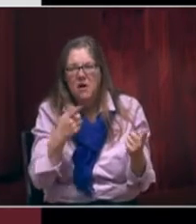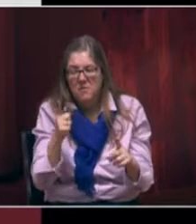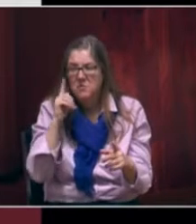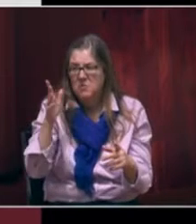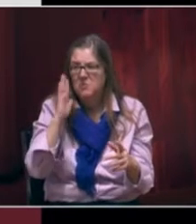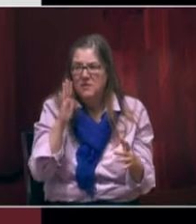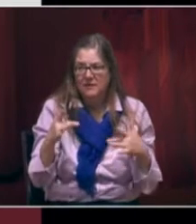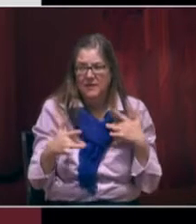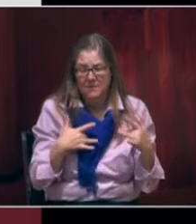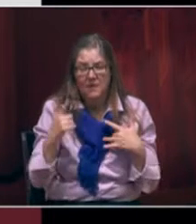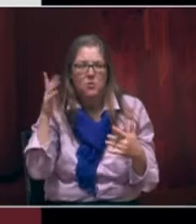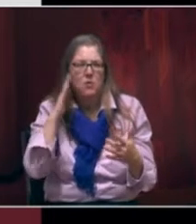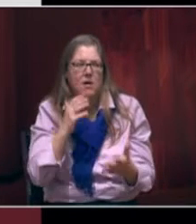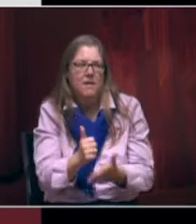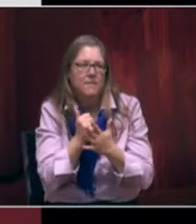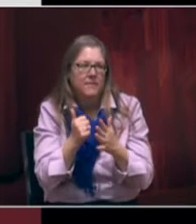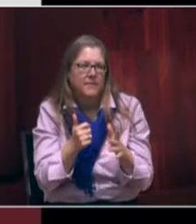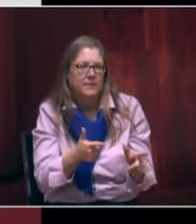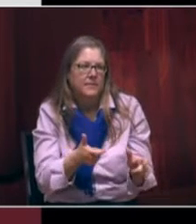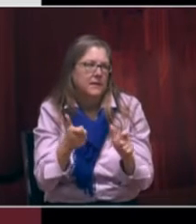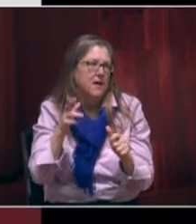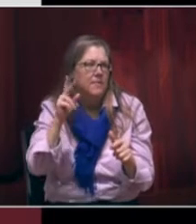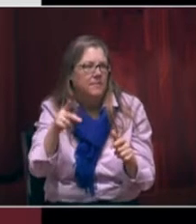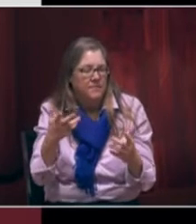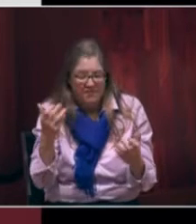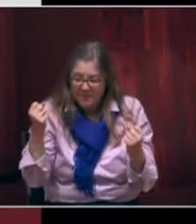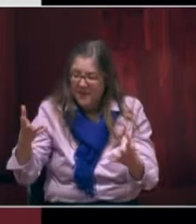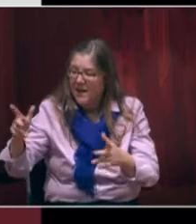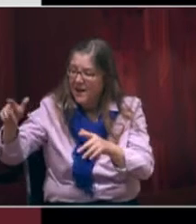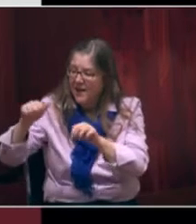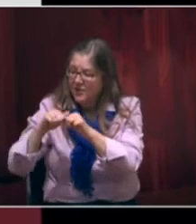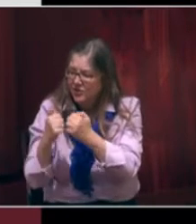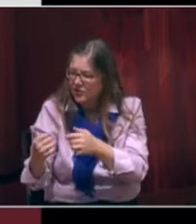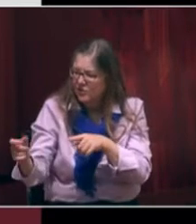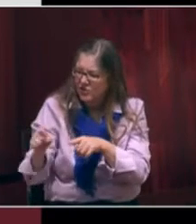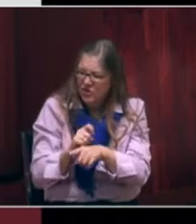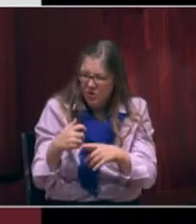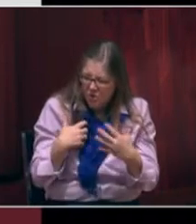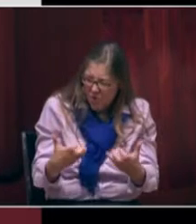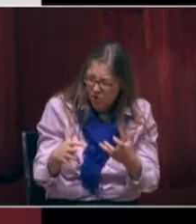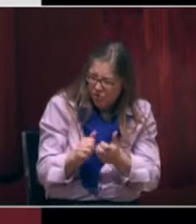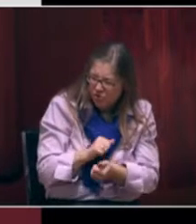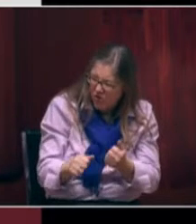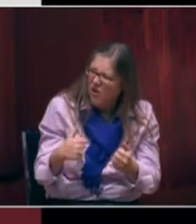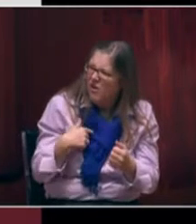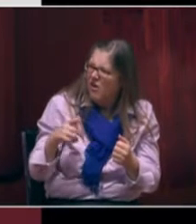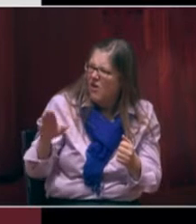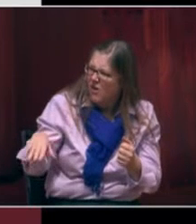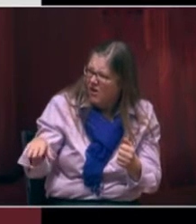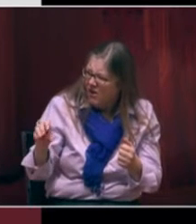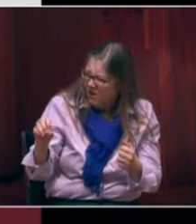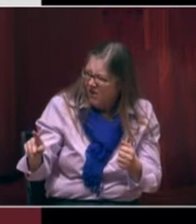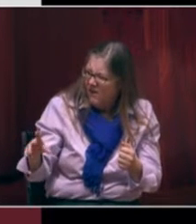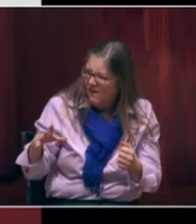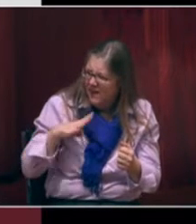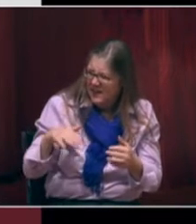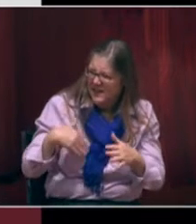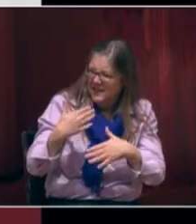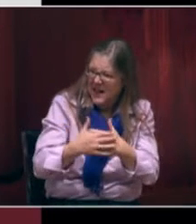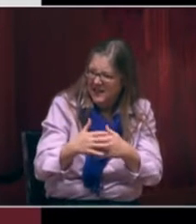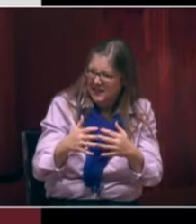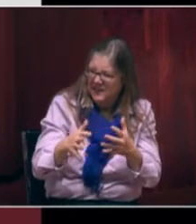the whole process. Agencies call me now and they say, hey, I want to destroy my records. And I say, oh, I can get you in my next disposal